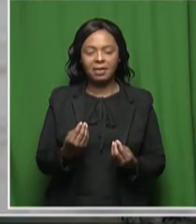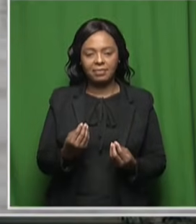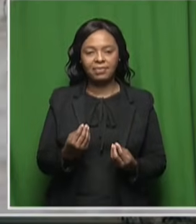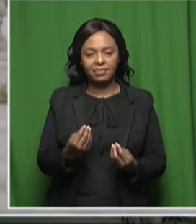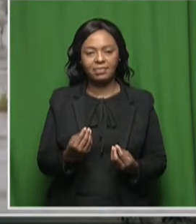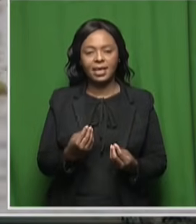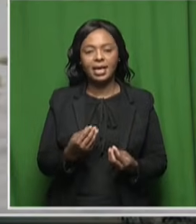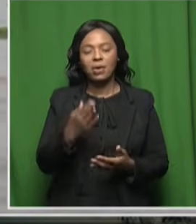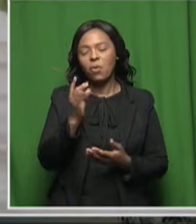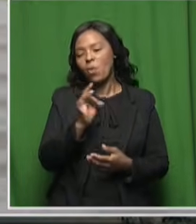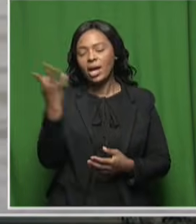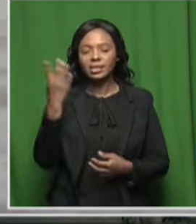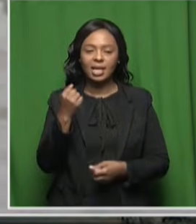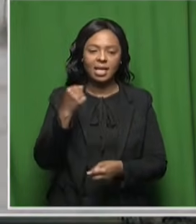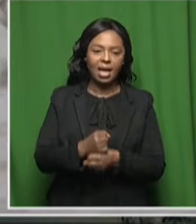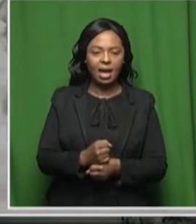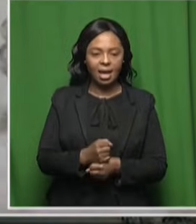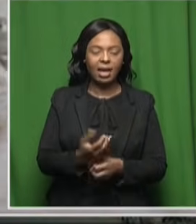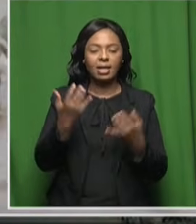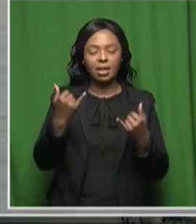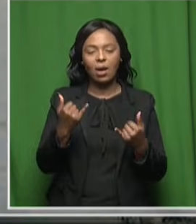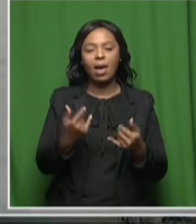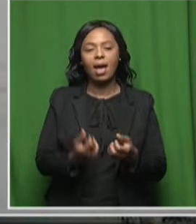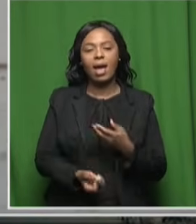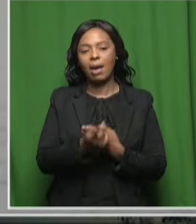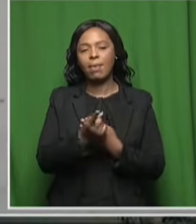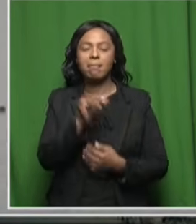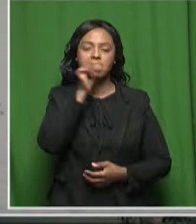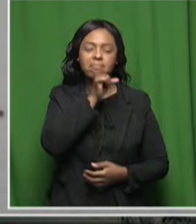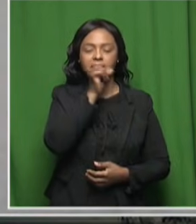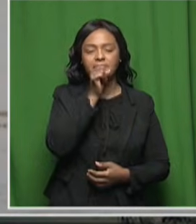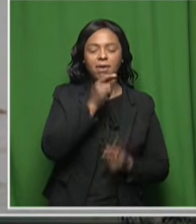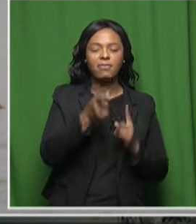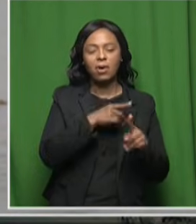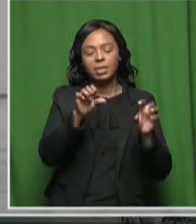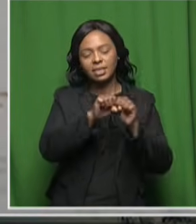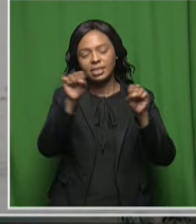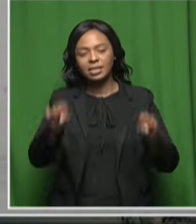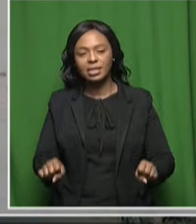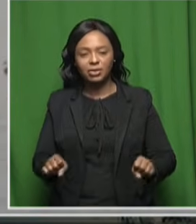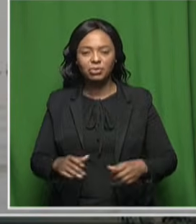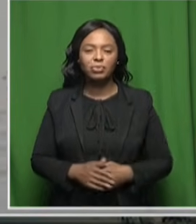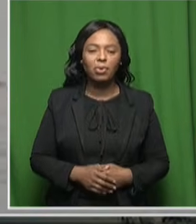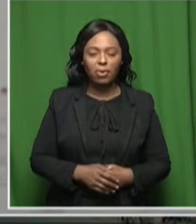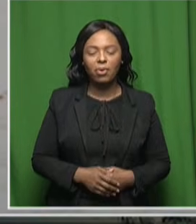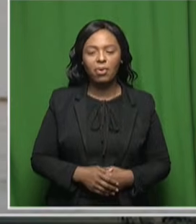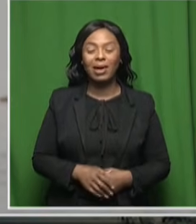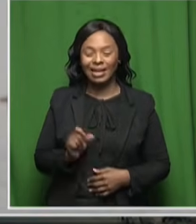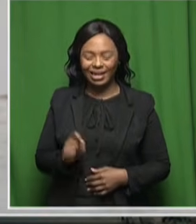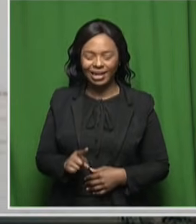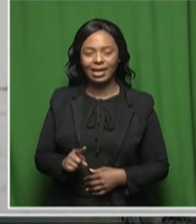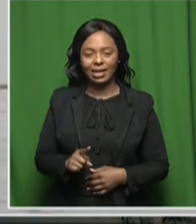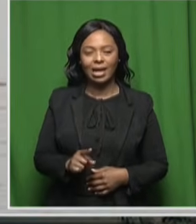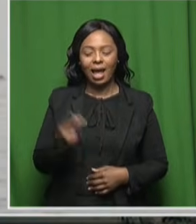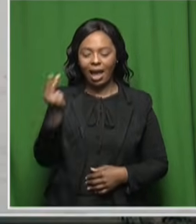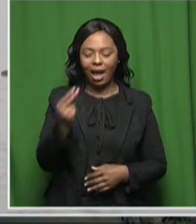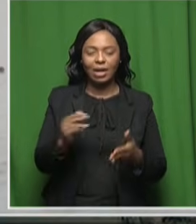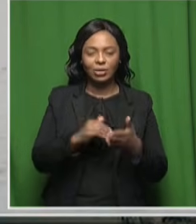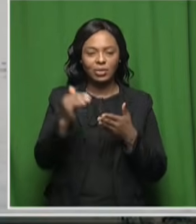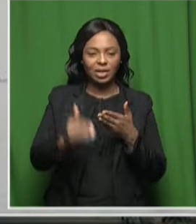their studios. And we have an event called Porterville Art Weekend, and it's open studios. You get to meet the